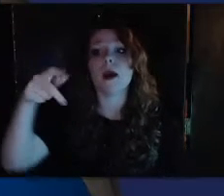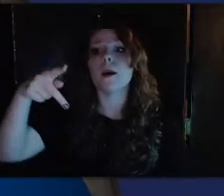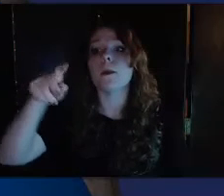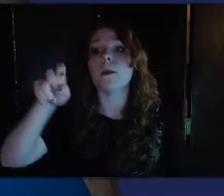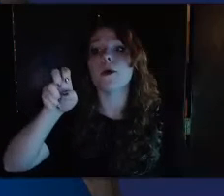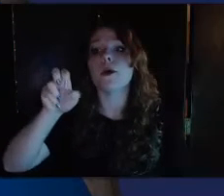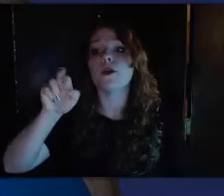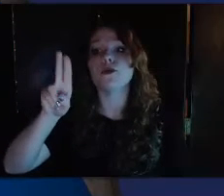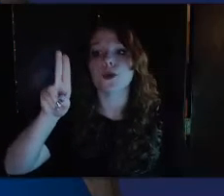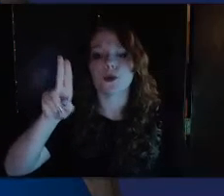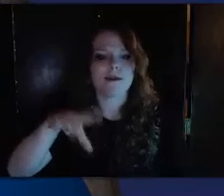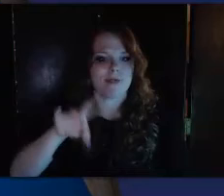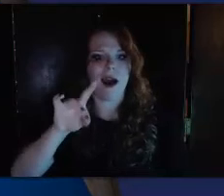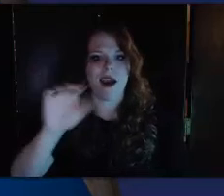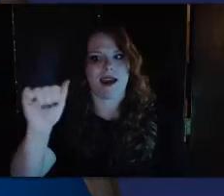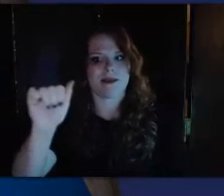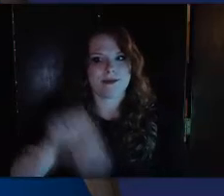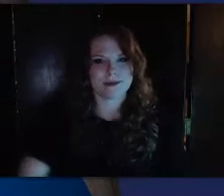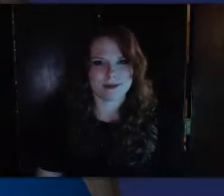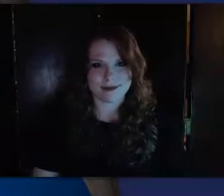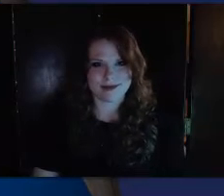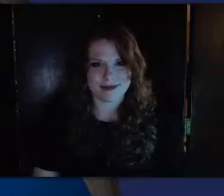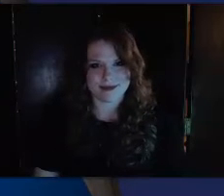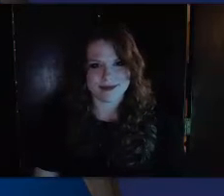Peru is located at A on the map.